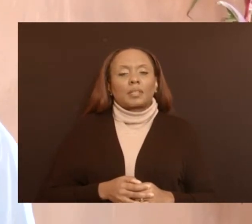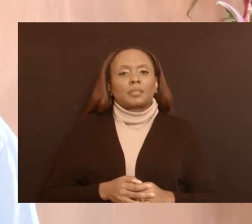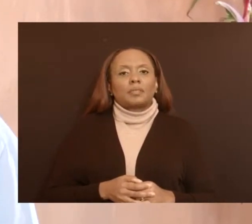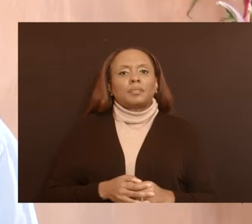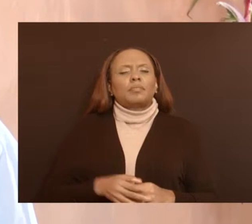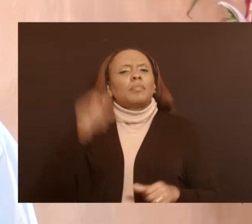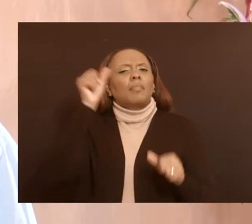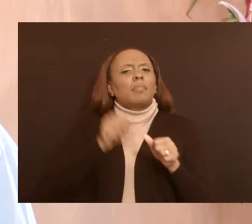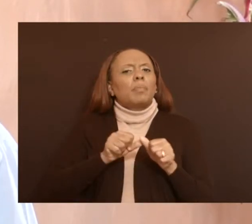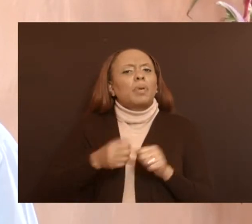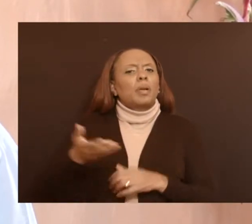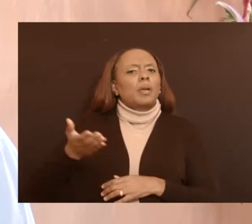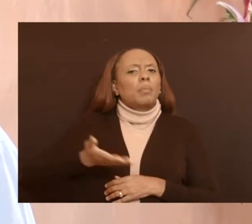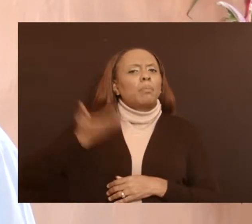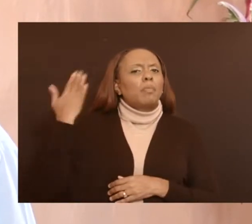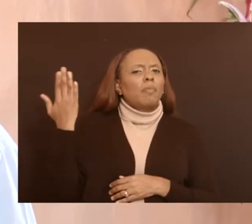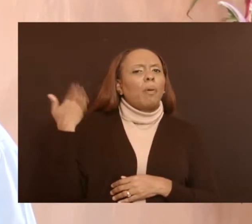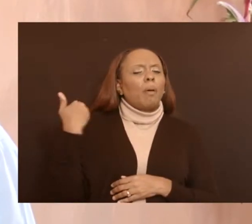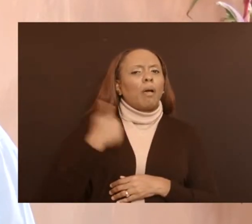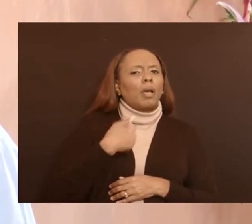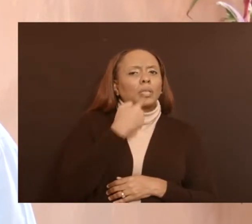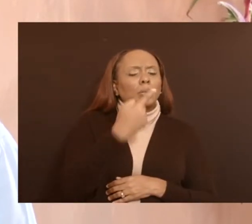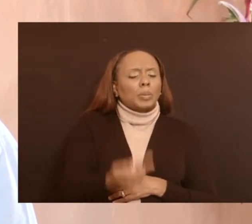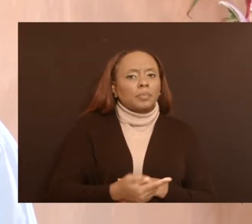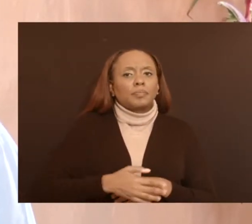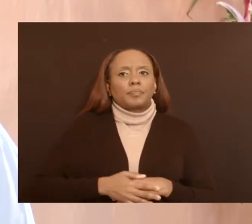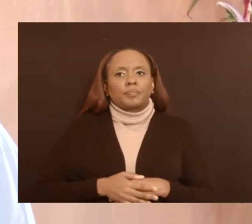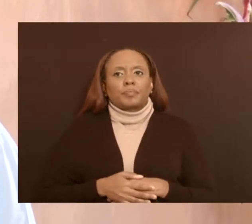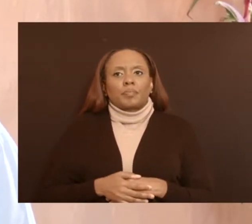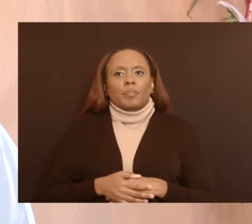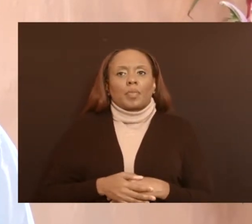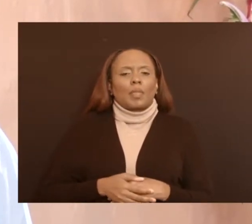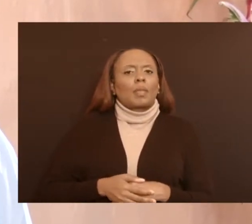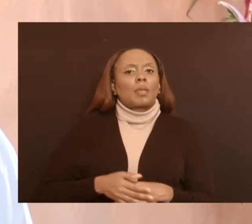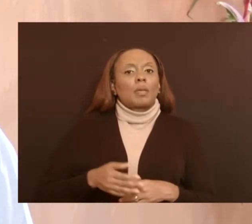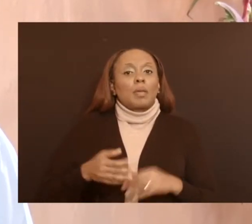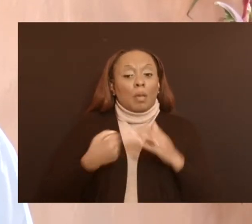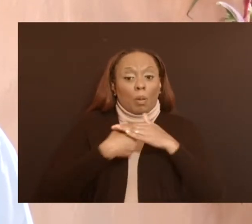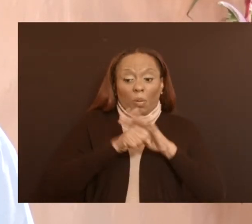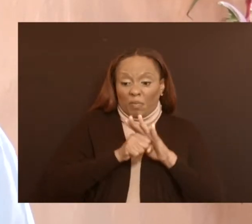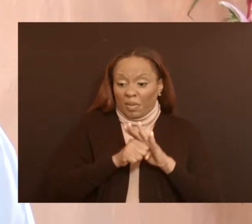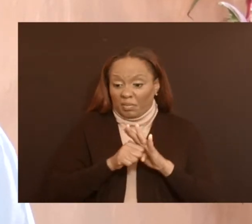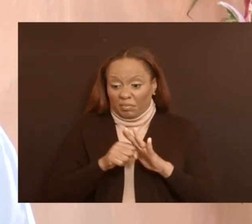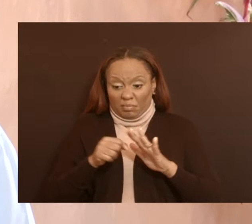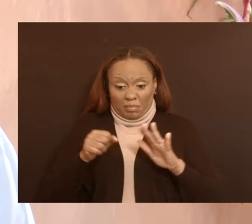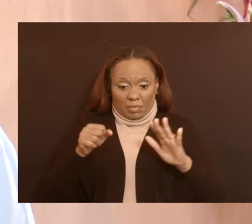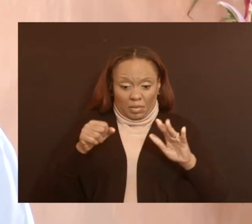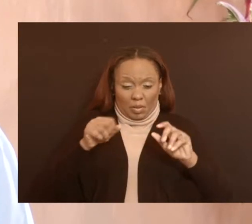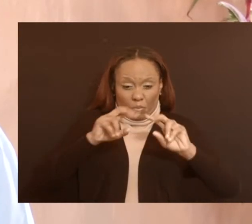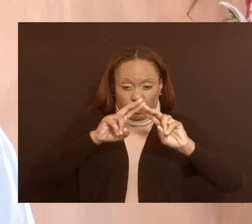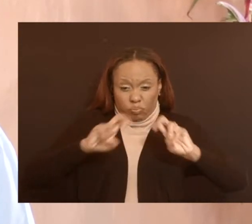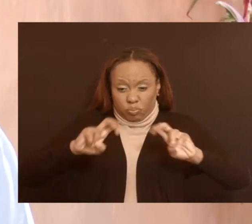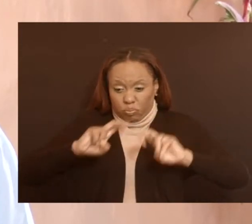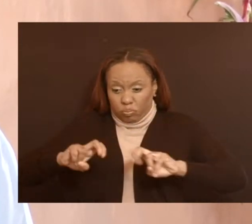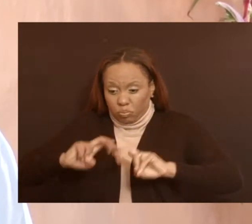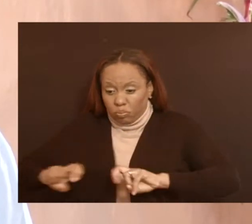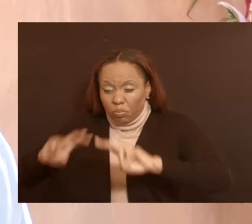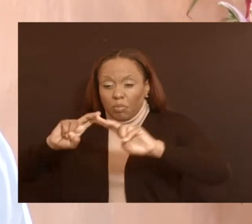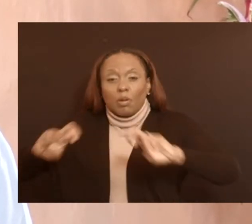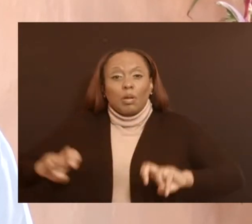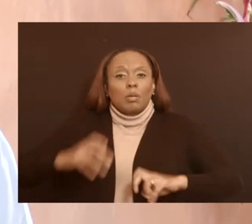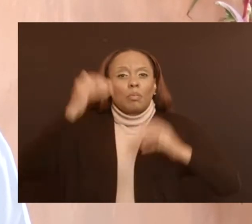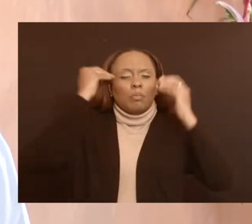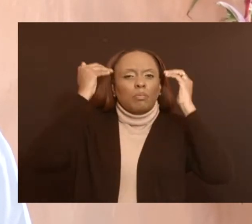is tried and tested more than anything else in the fight against COVID is the non-pharmaceutical